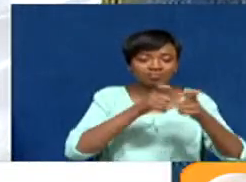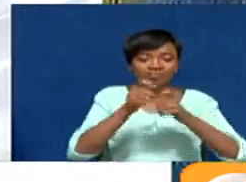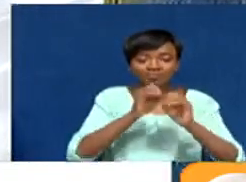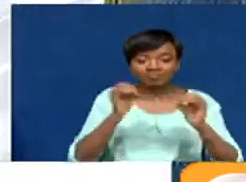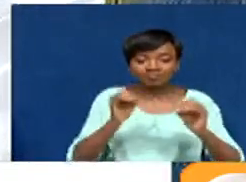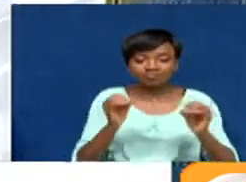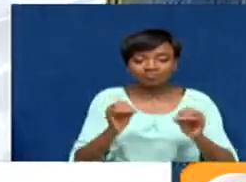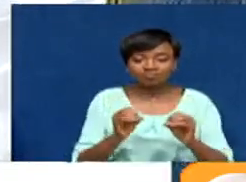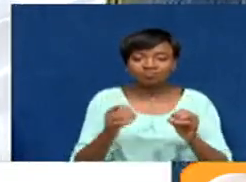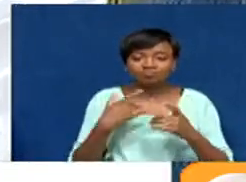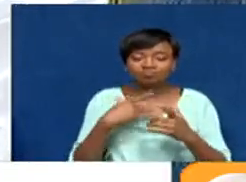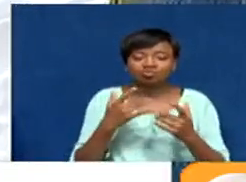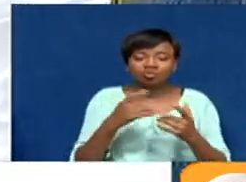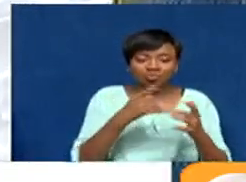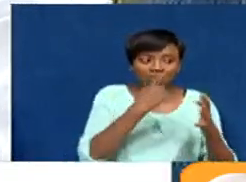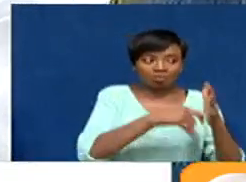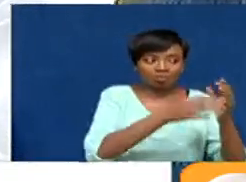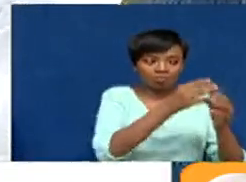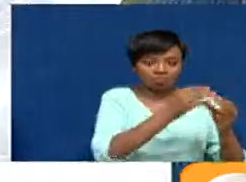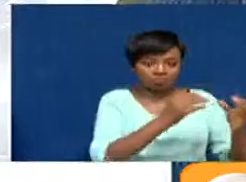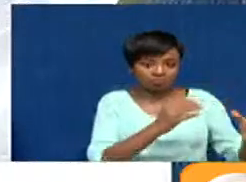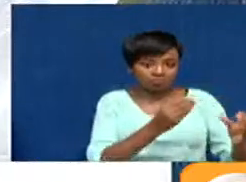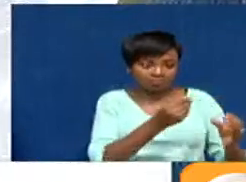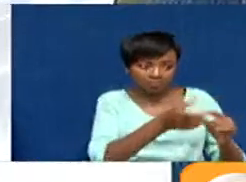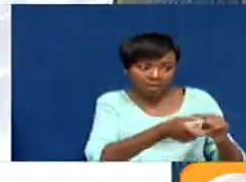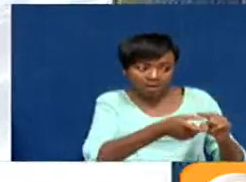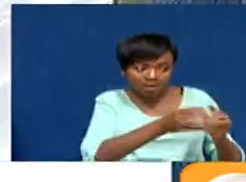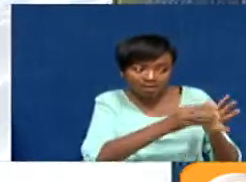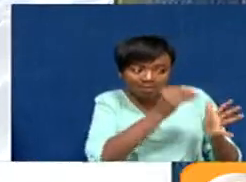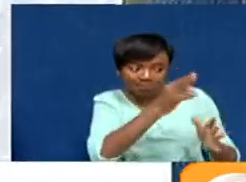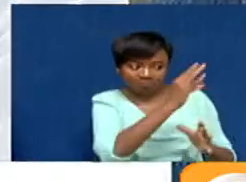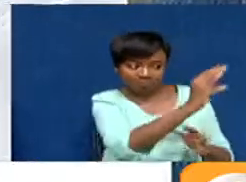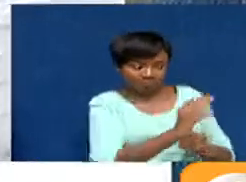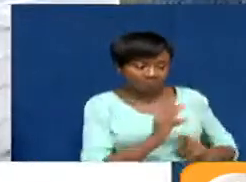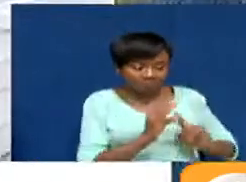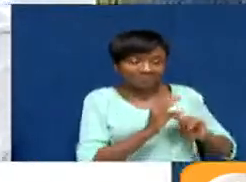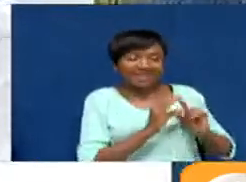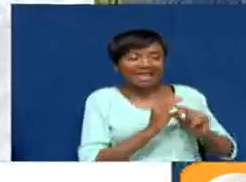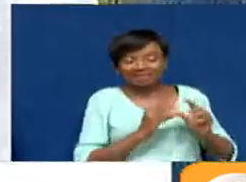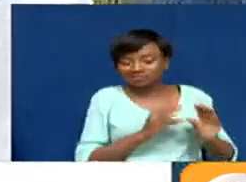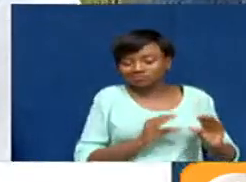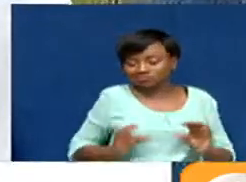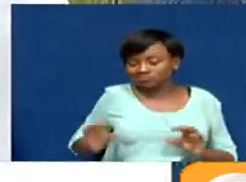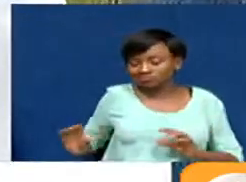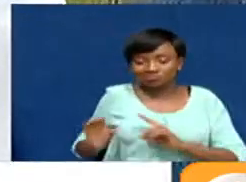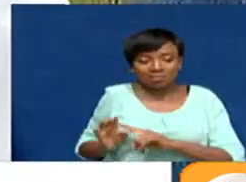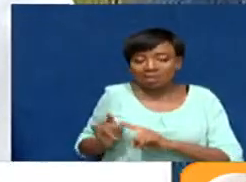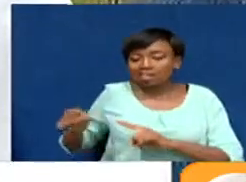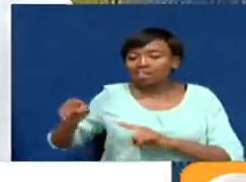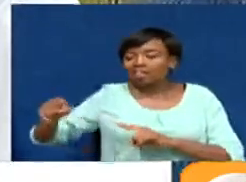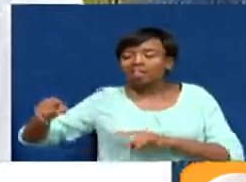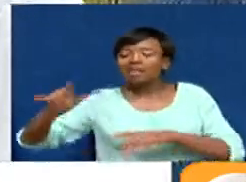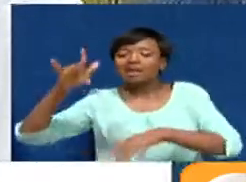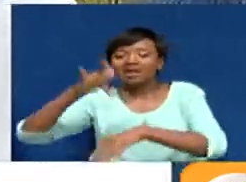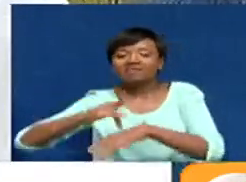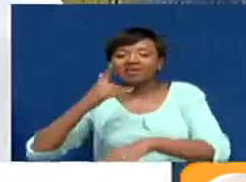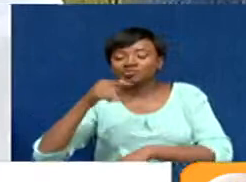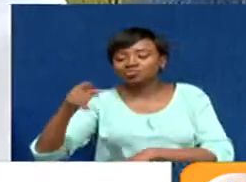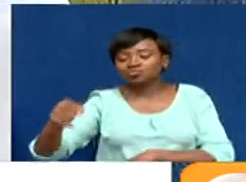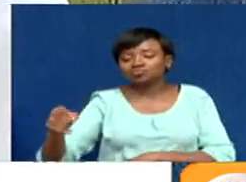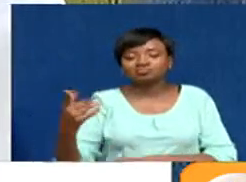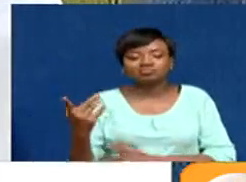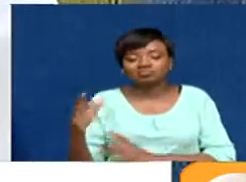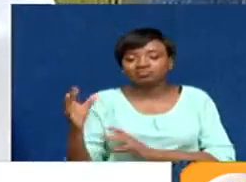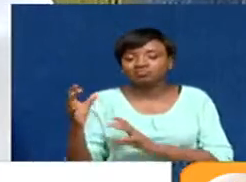you're transferring costs by letting wholesalers take their margin and then pushing it out there with the